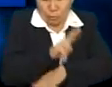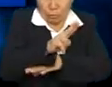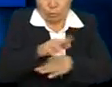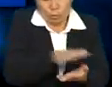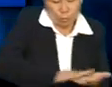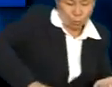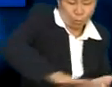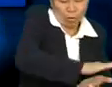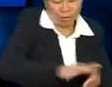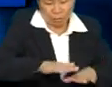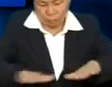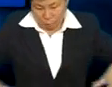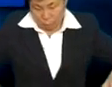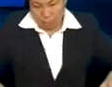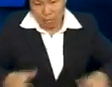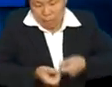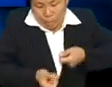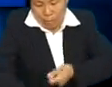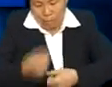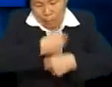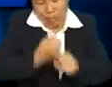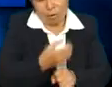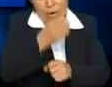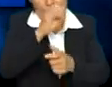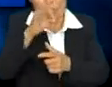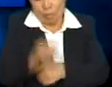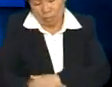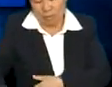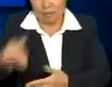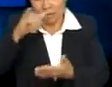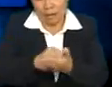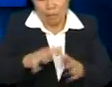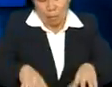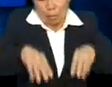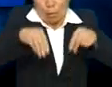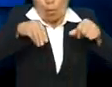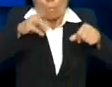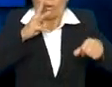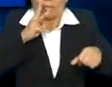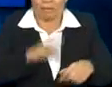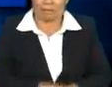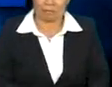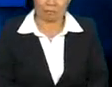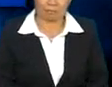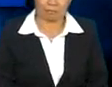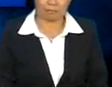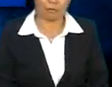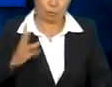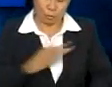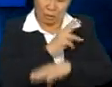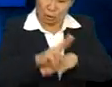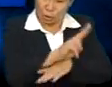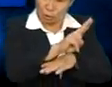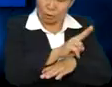used to wipe the floor. A mop is made of material that absorb water.